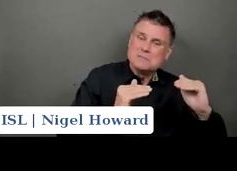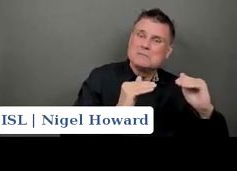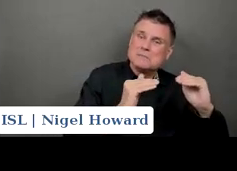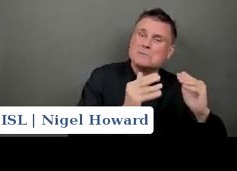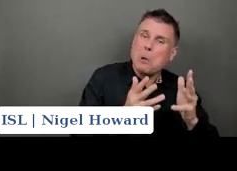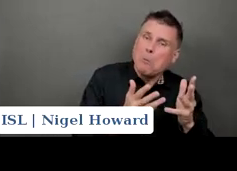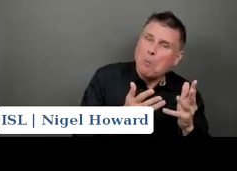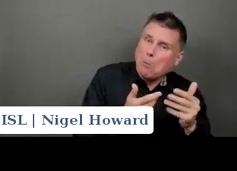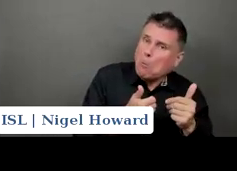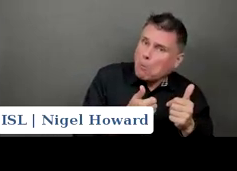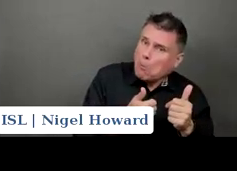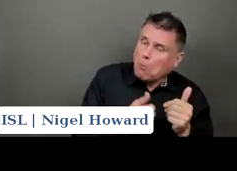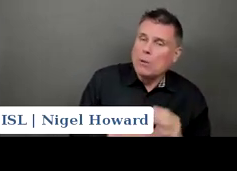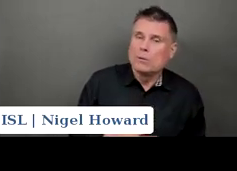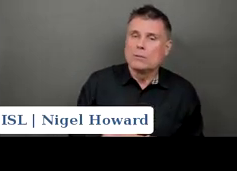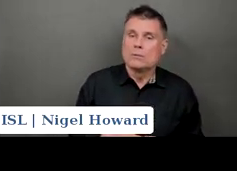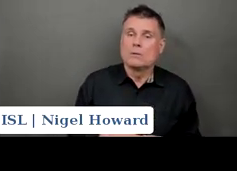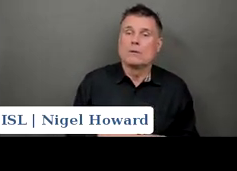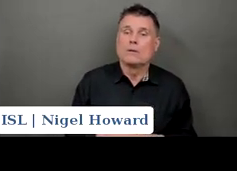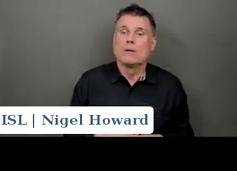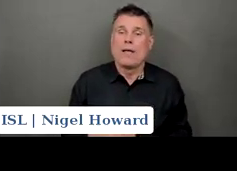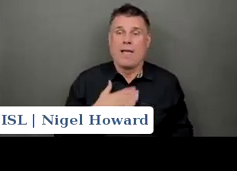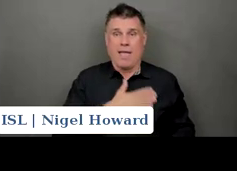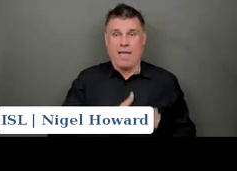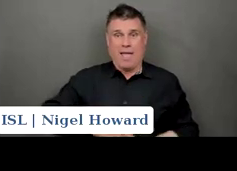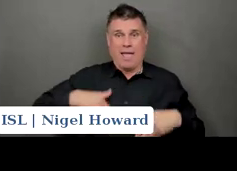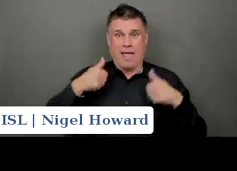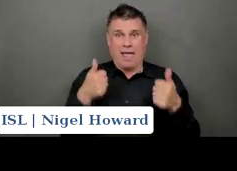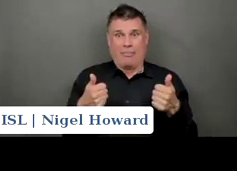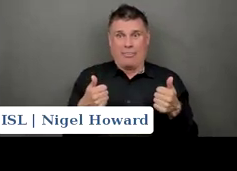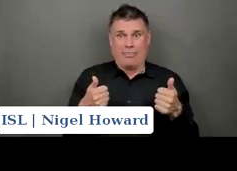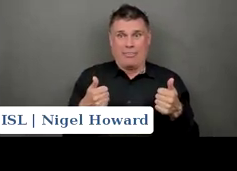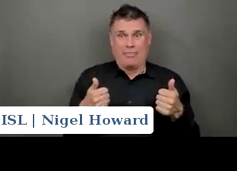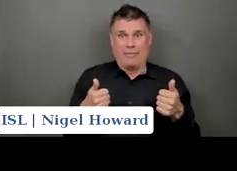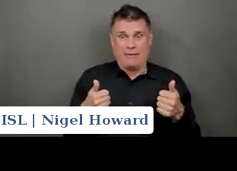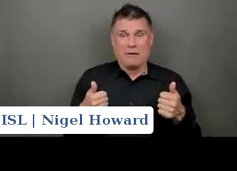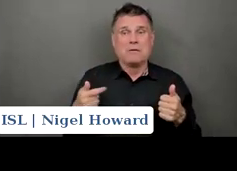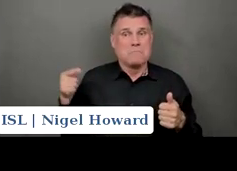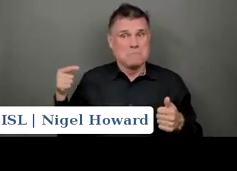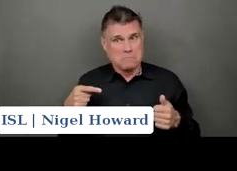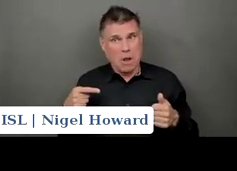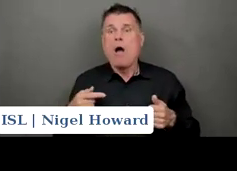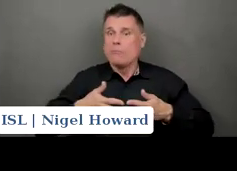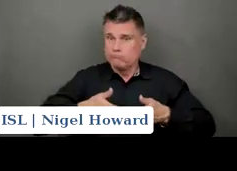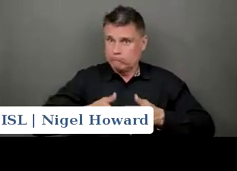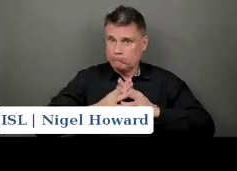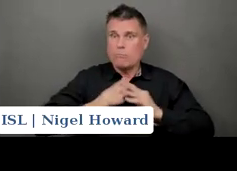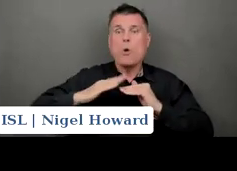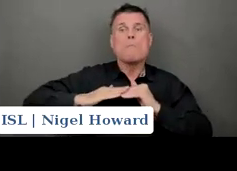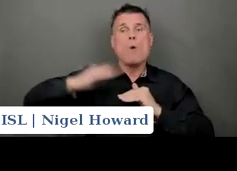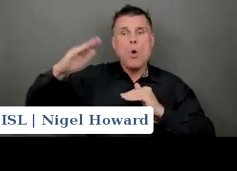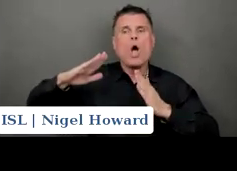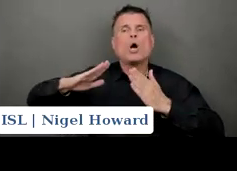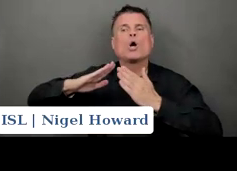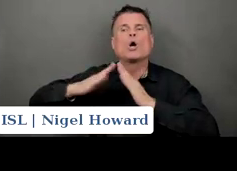sector. I think the progress better. It has led to this kind of community health workers, for example, which have been much more recognized. Some provinces in South Africa